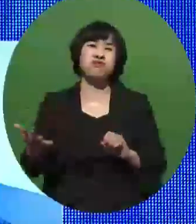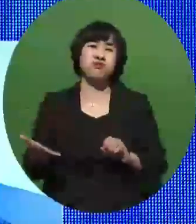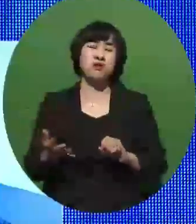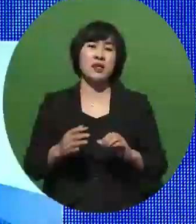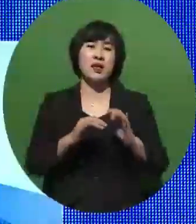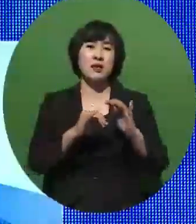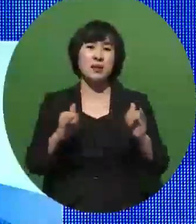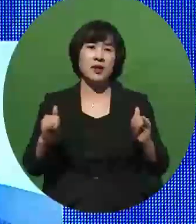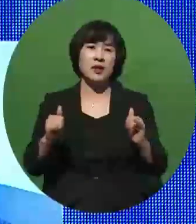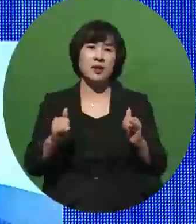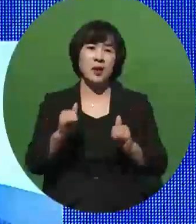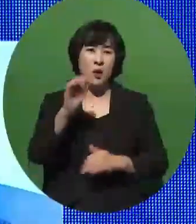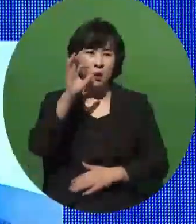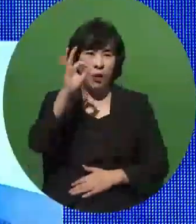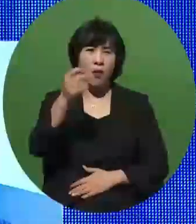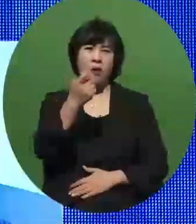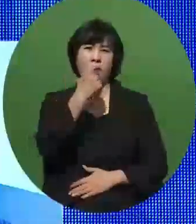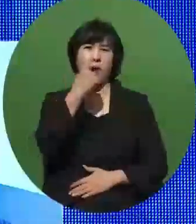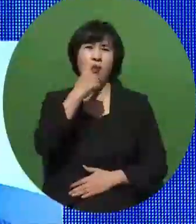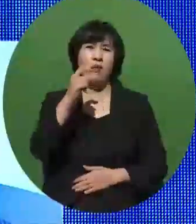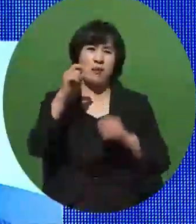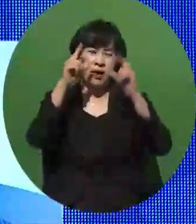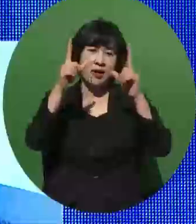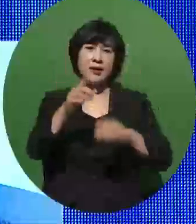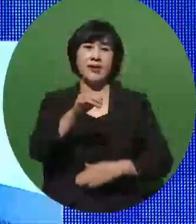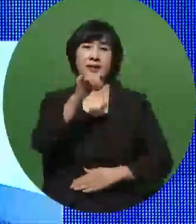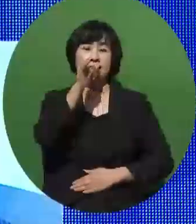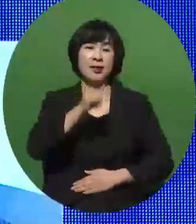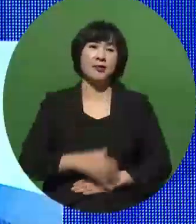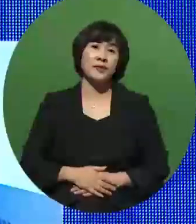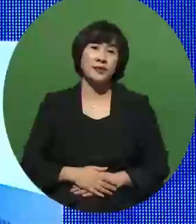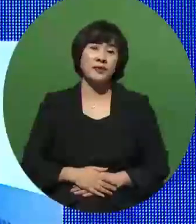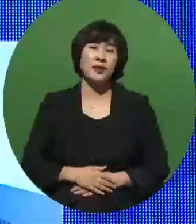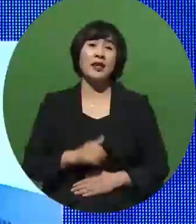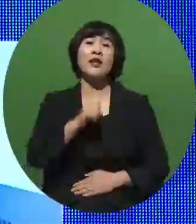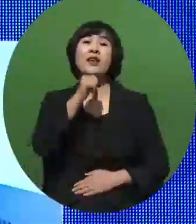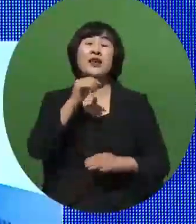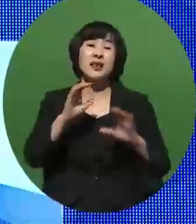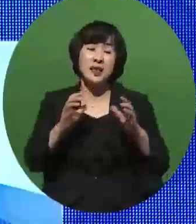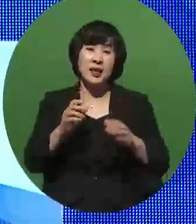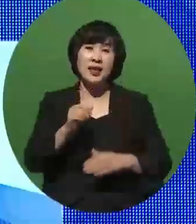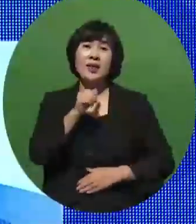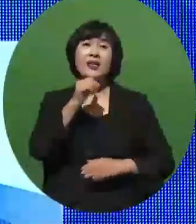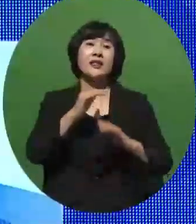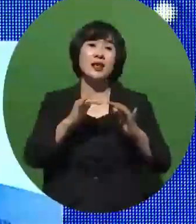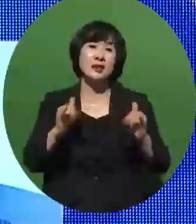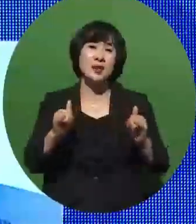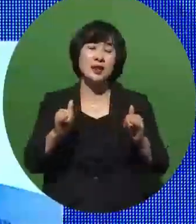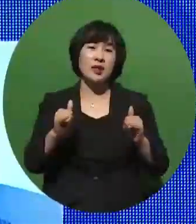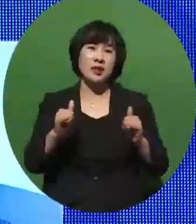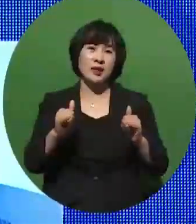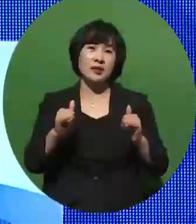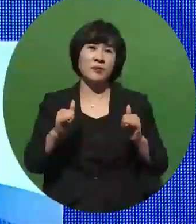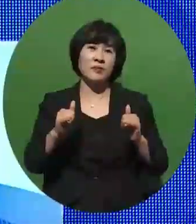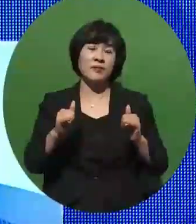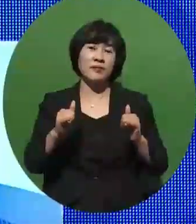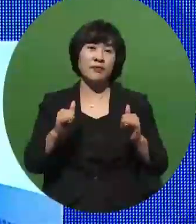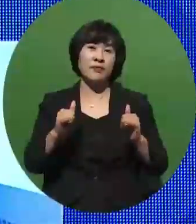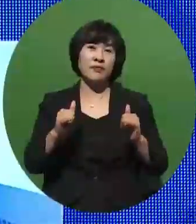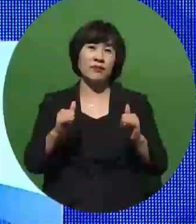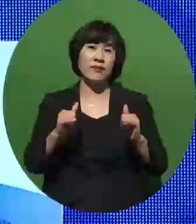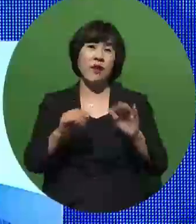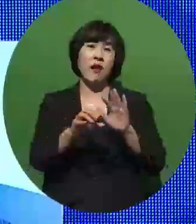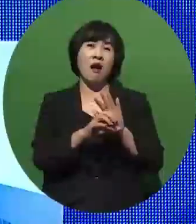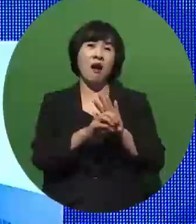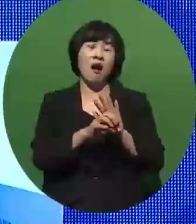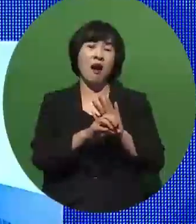from people in every country and region, paradoxically imparts a crucial lesson. Unless